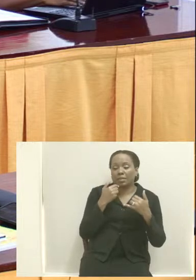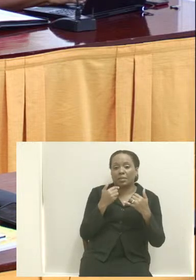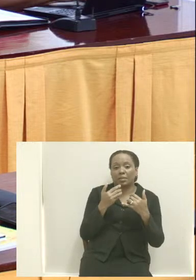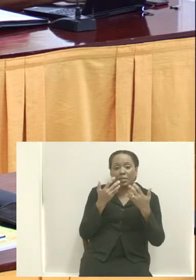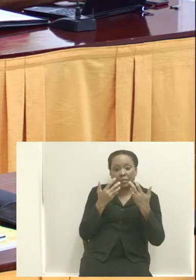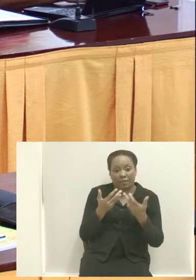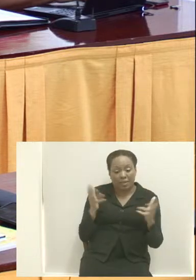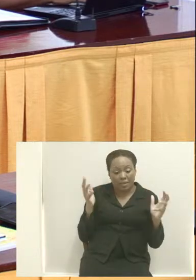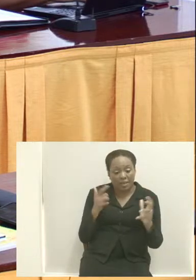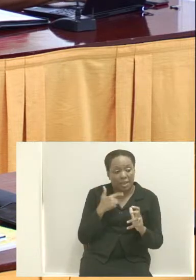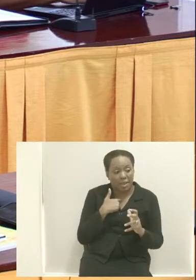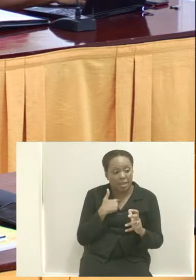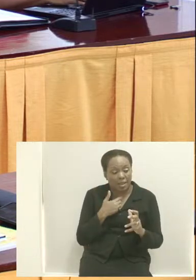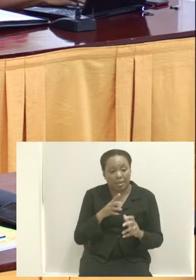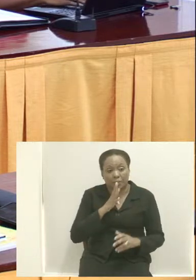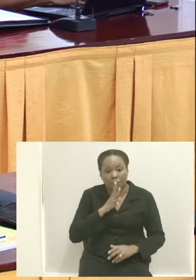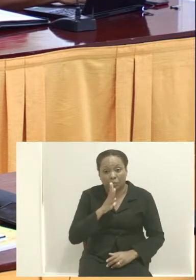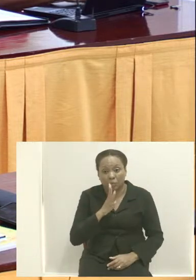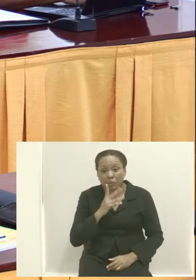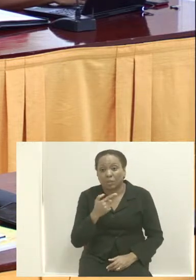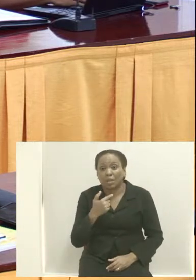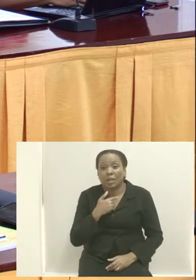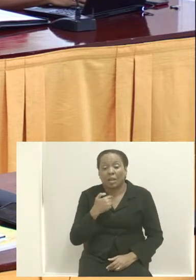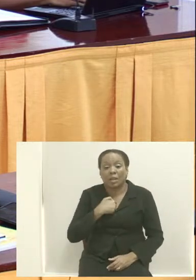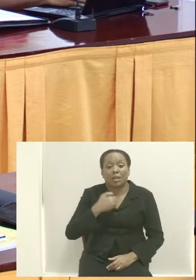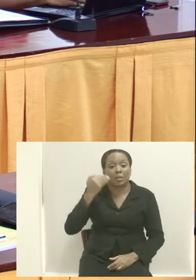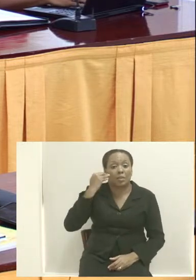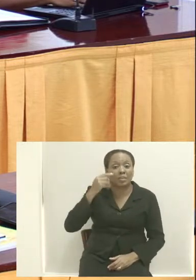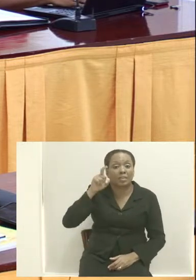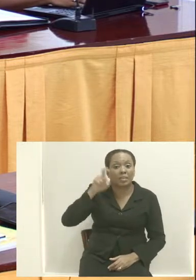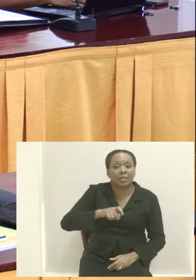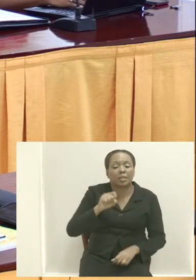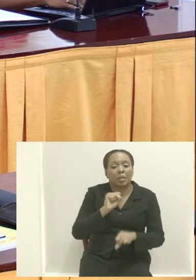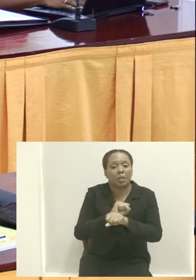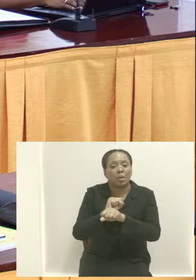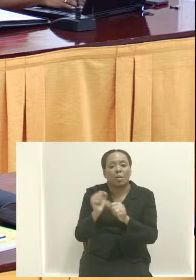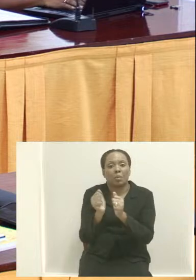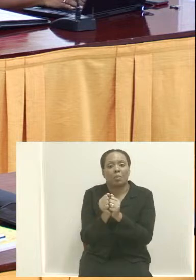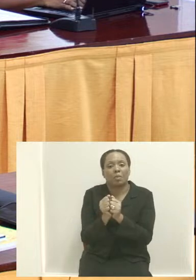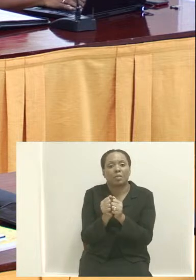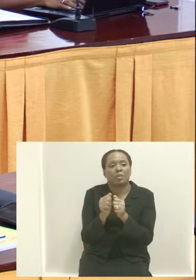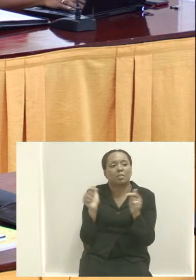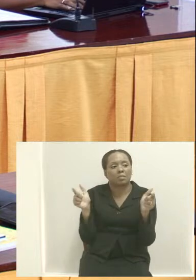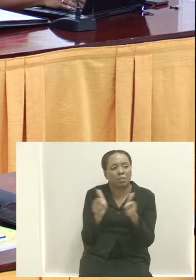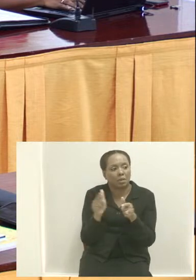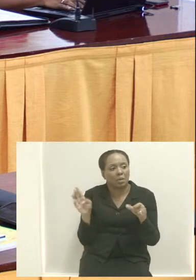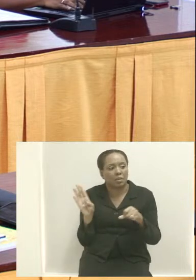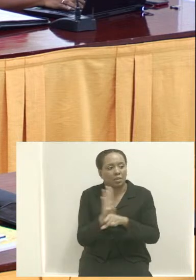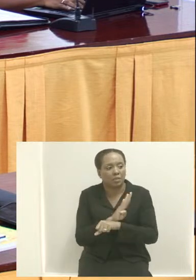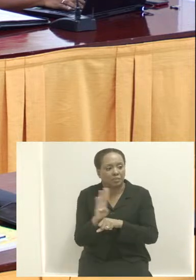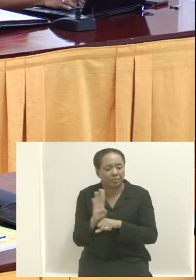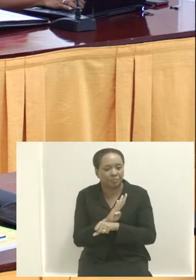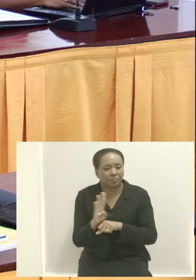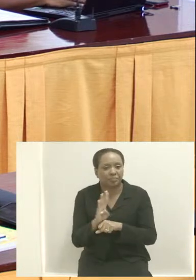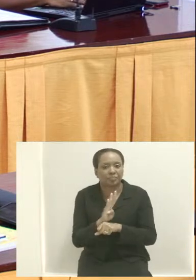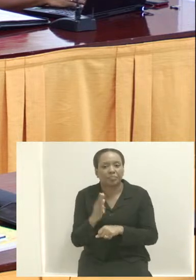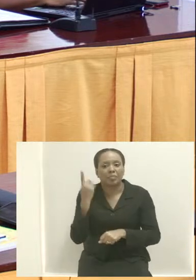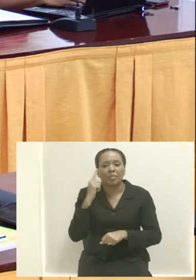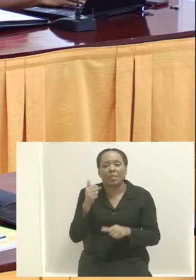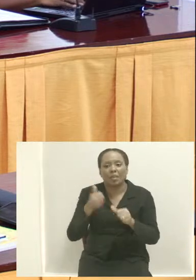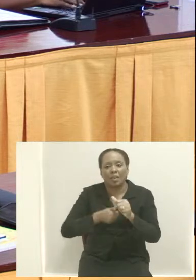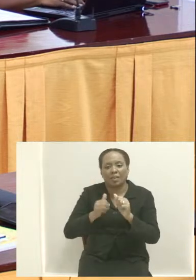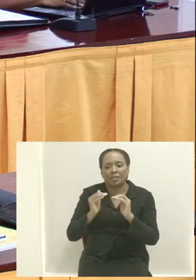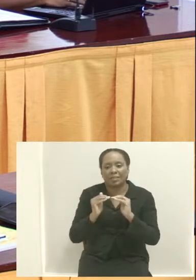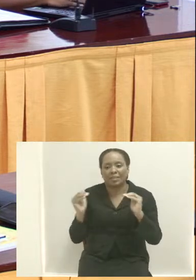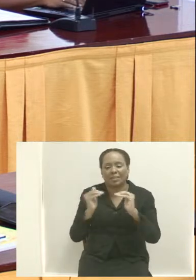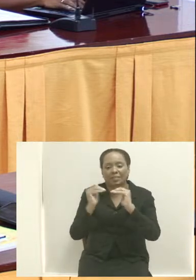for us to work with the small, micro, medium enterprises at every level and in every sector on the standards of doing